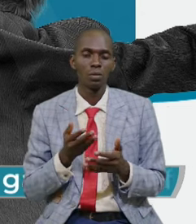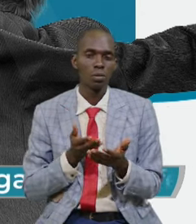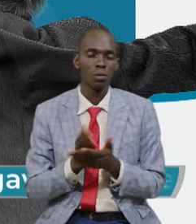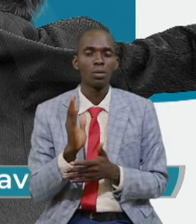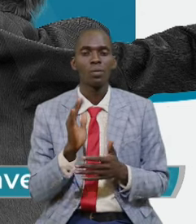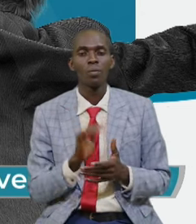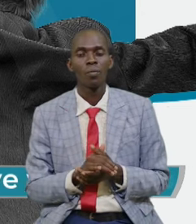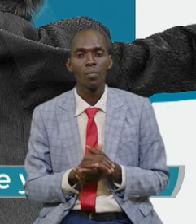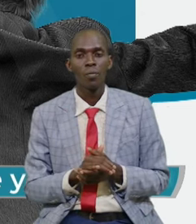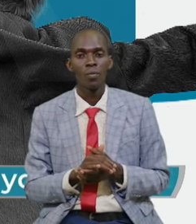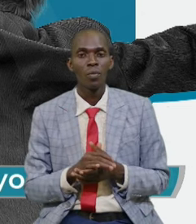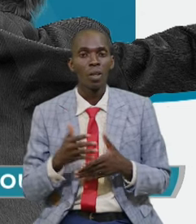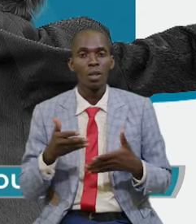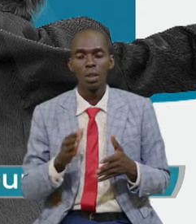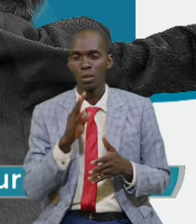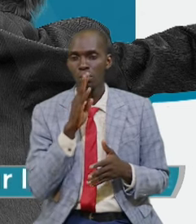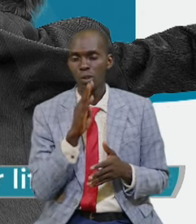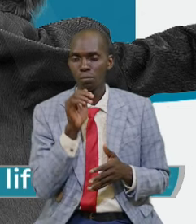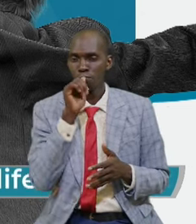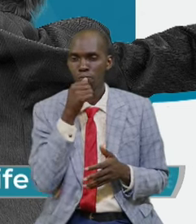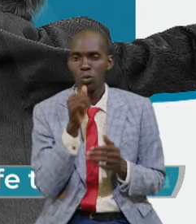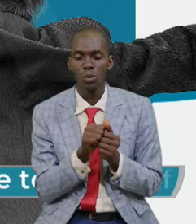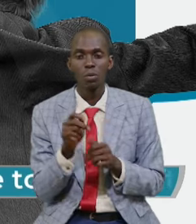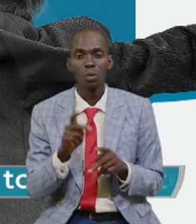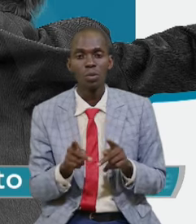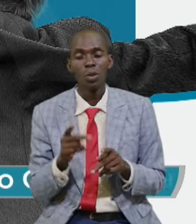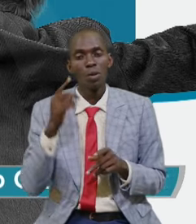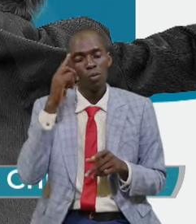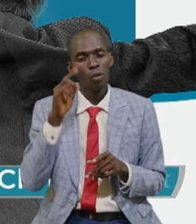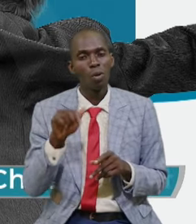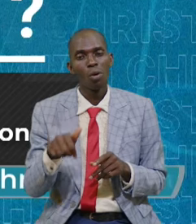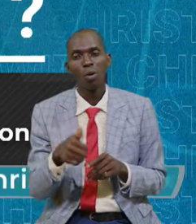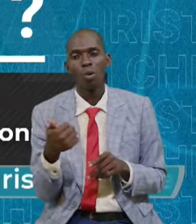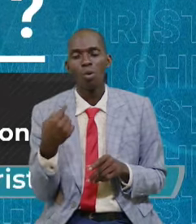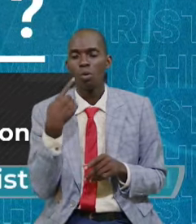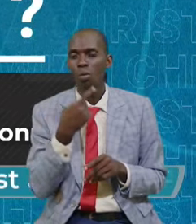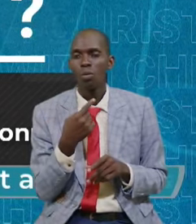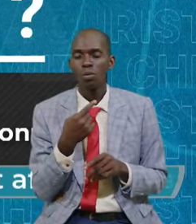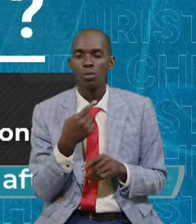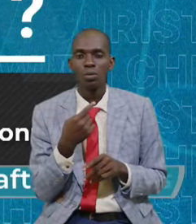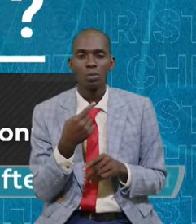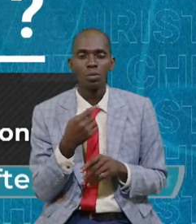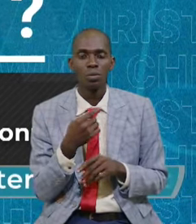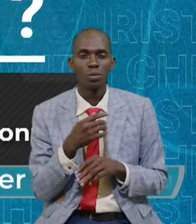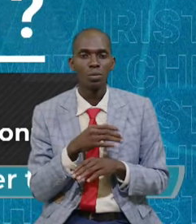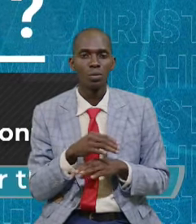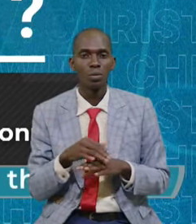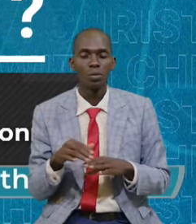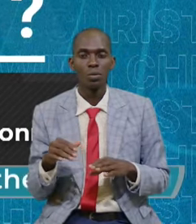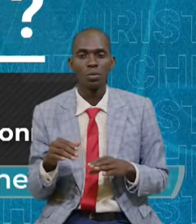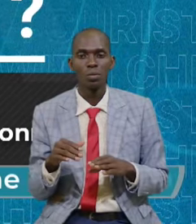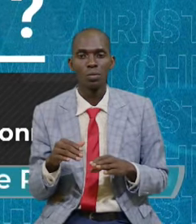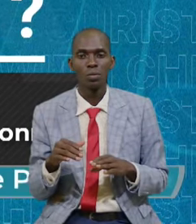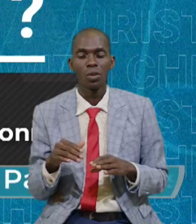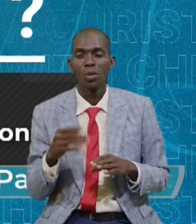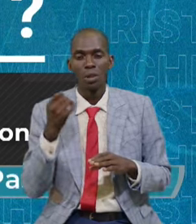patient with them. For those of them who do not understand English language, let's see how to get our interpreters to